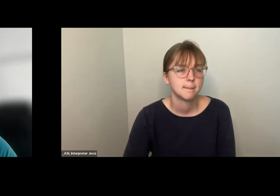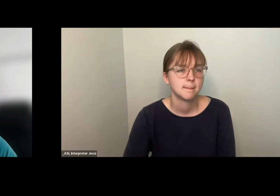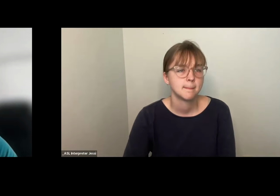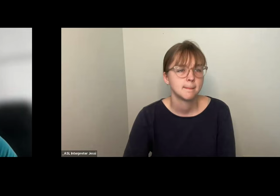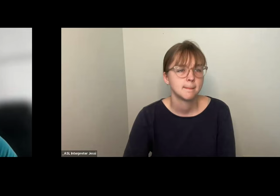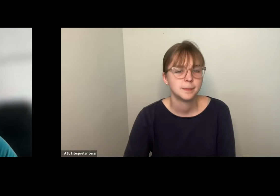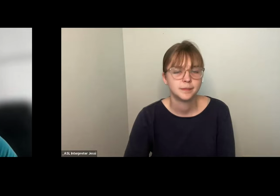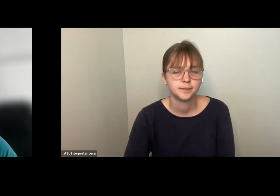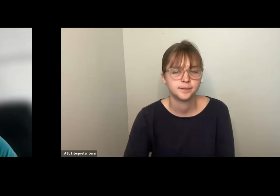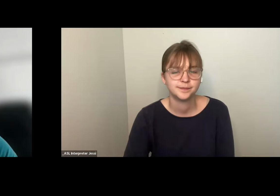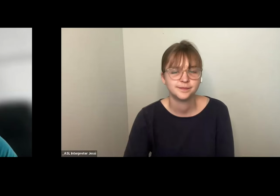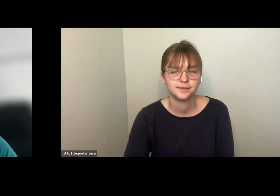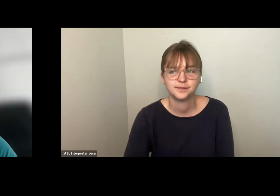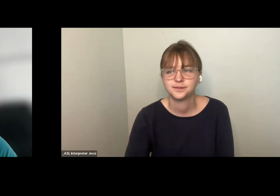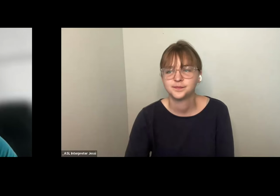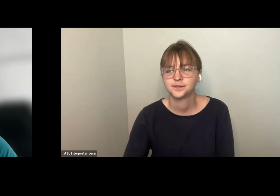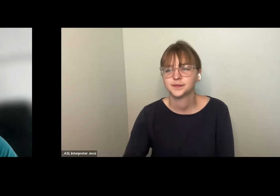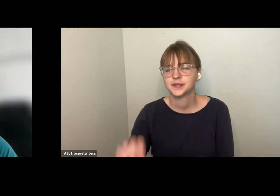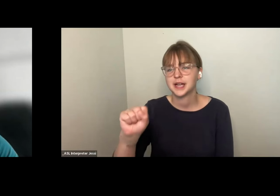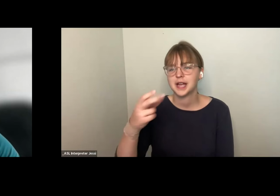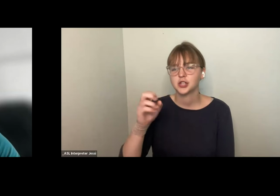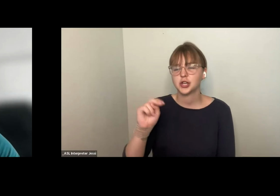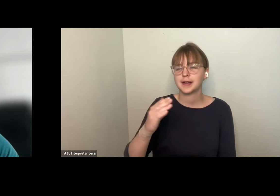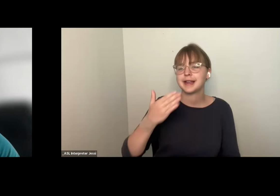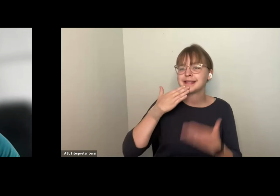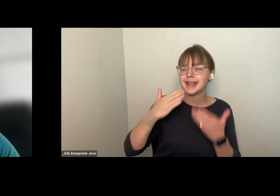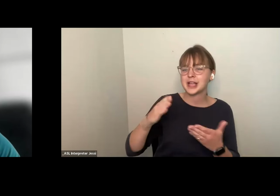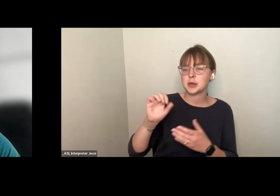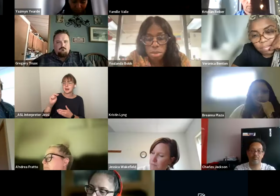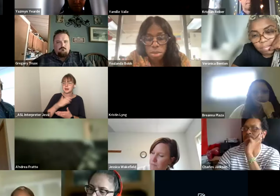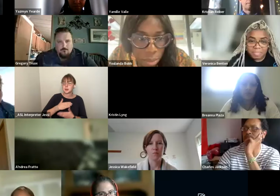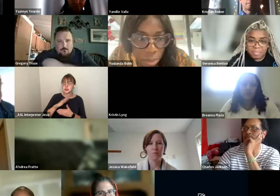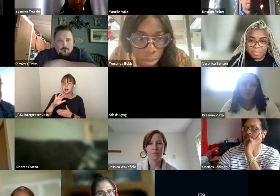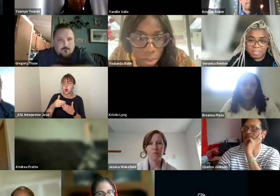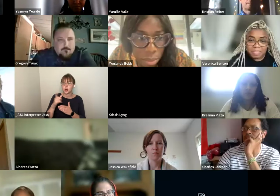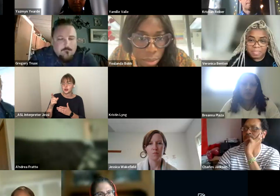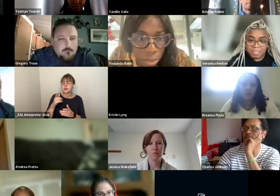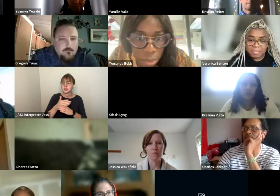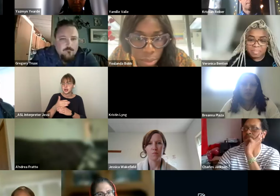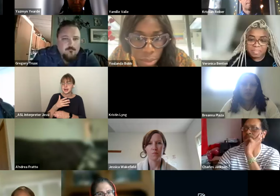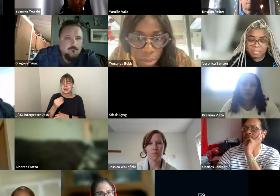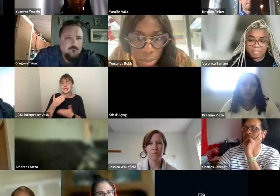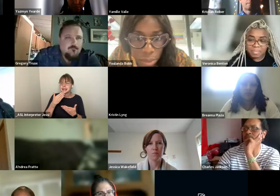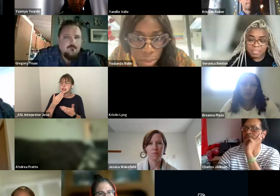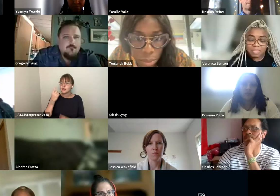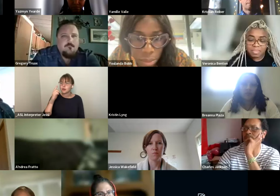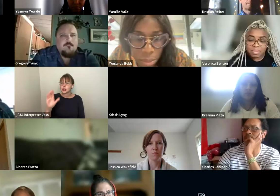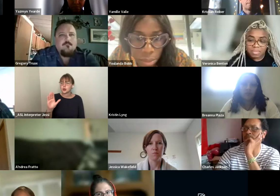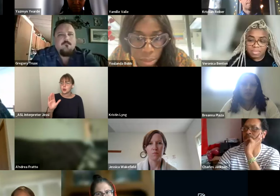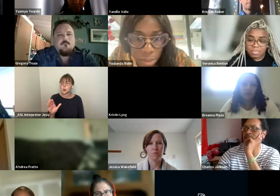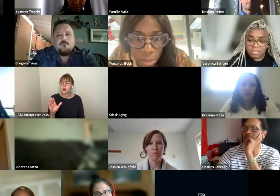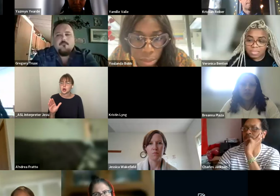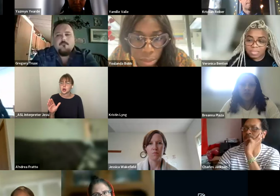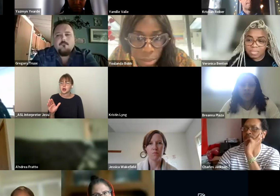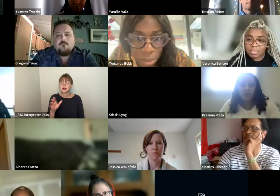Thank you, Ben. We appreciate all that you shared, and I just want to say thank you again for your